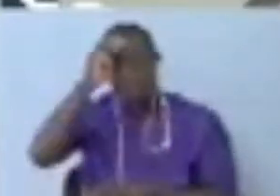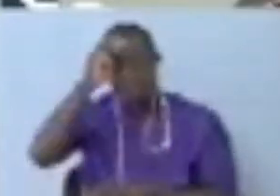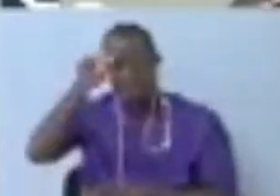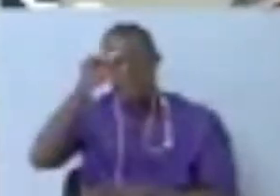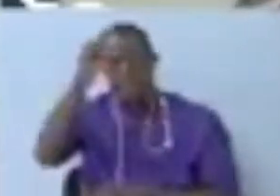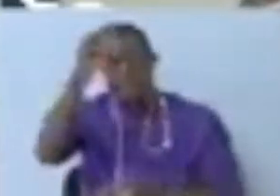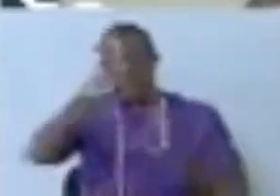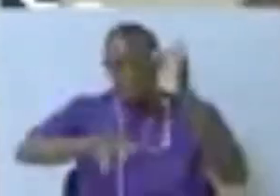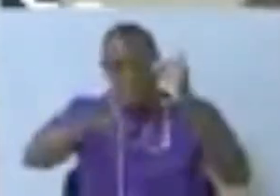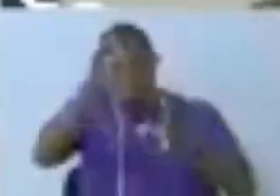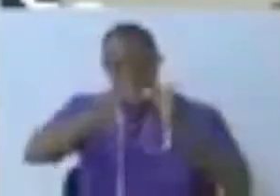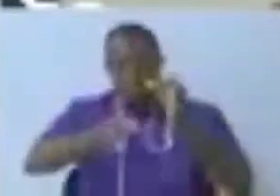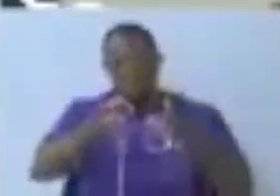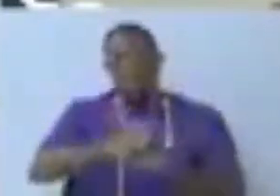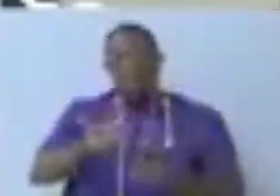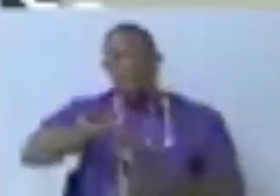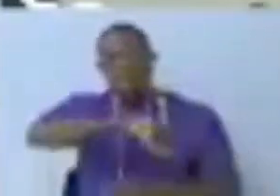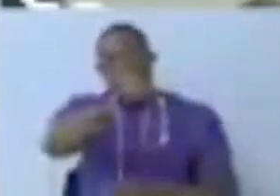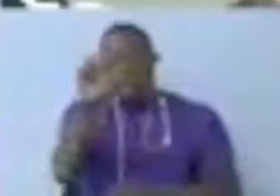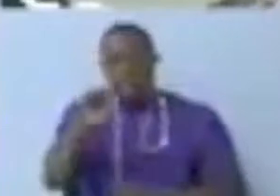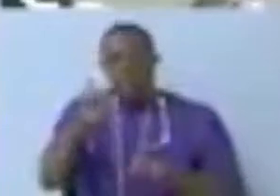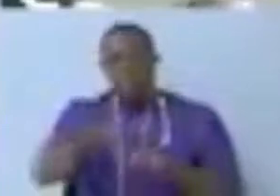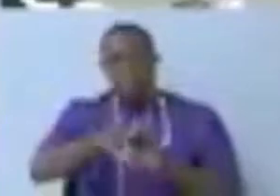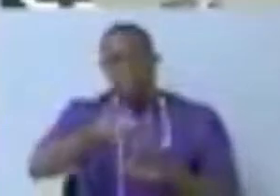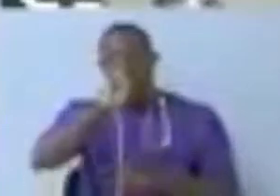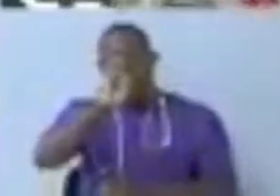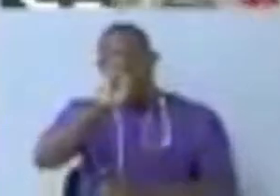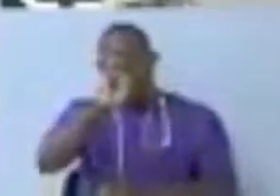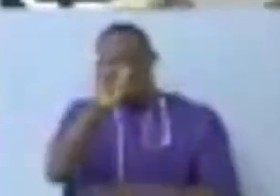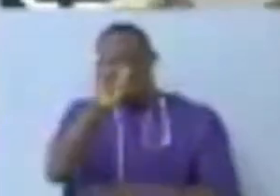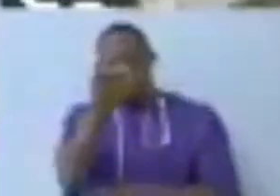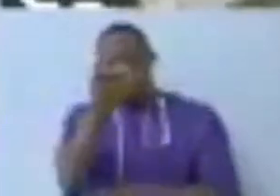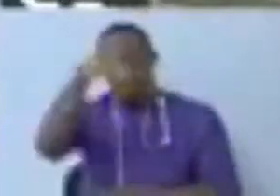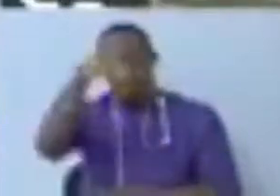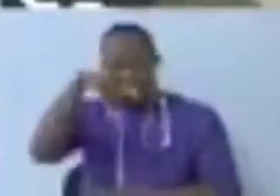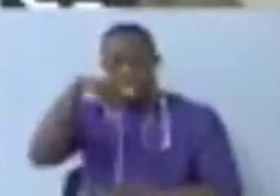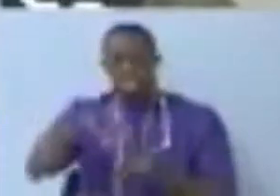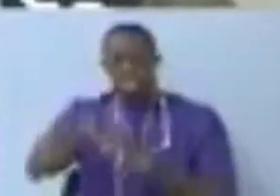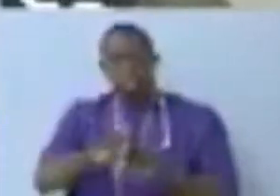and the Inspector General of Police Yankuba Sonko.